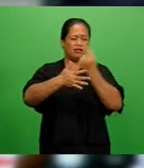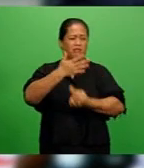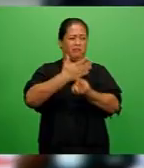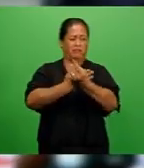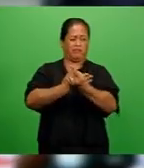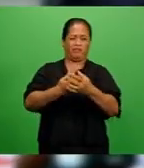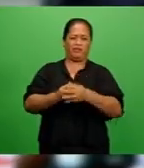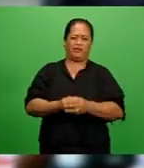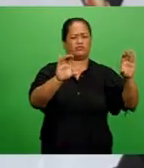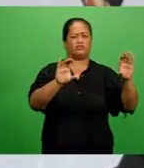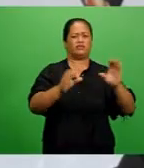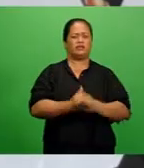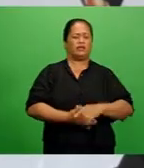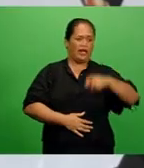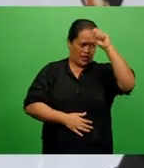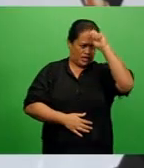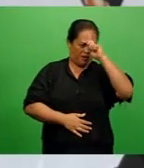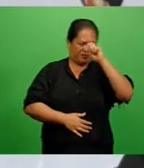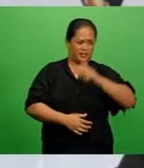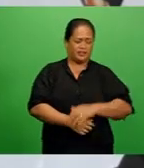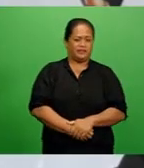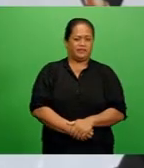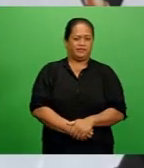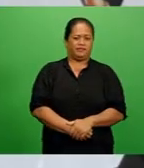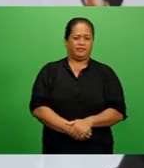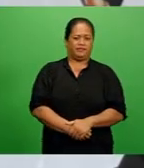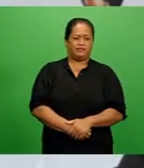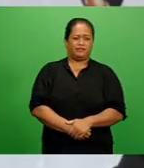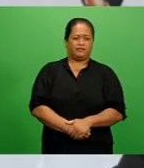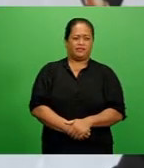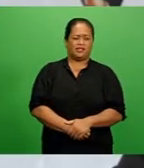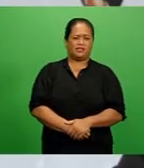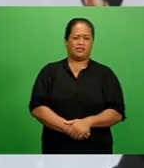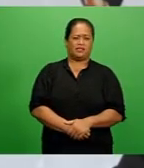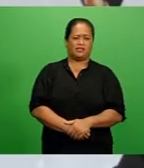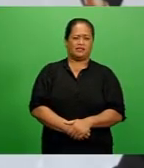given the circumstances. A is to have the